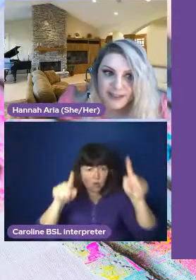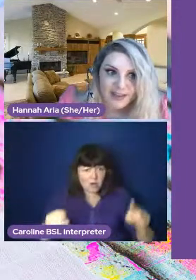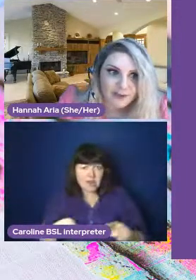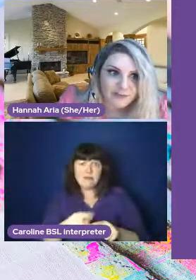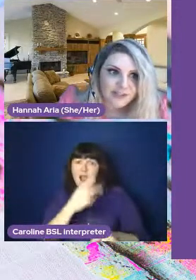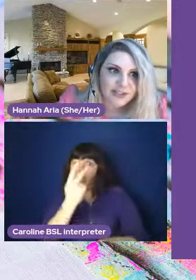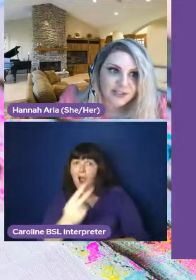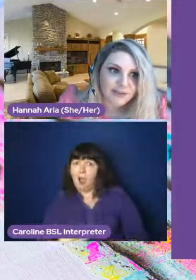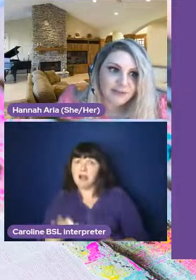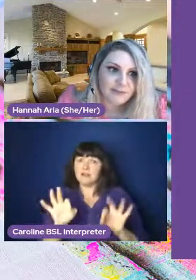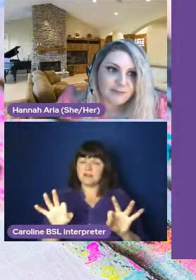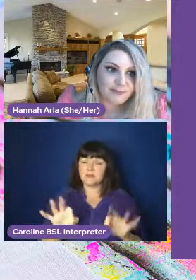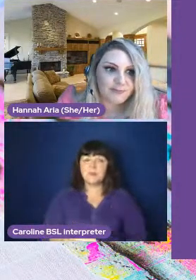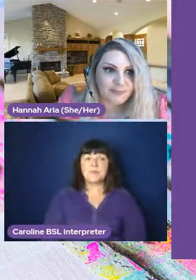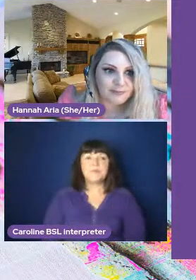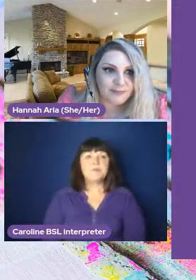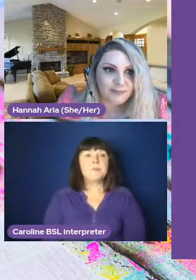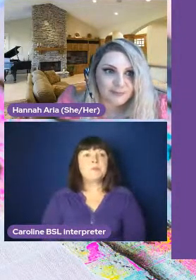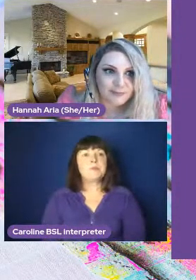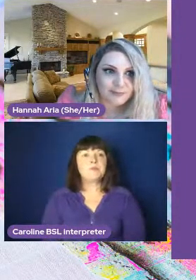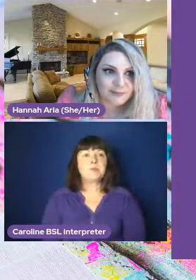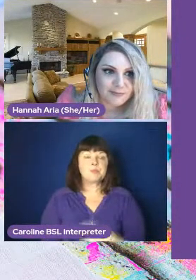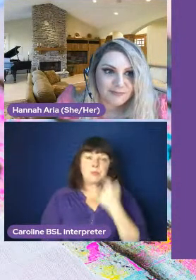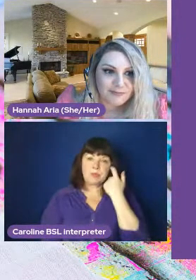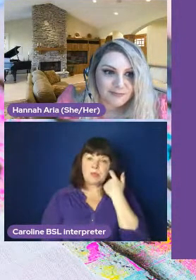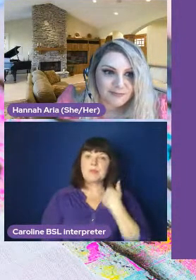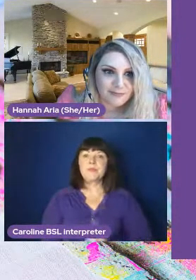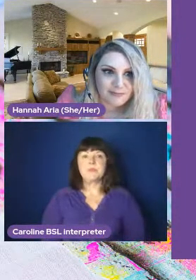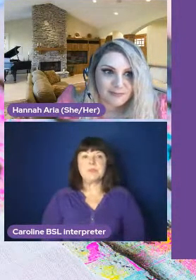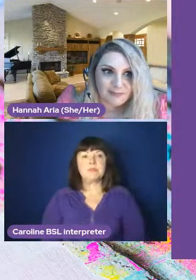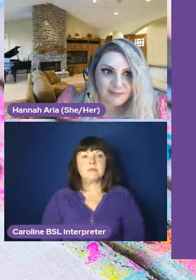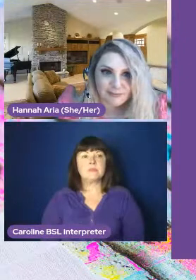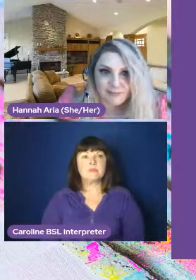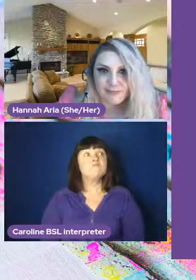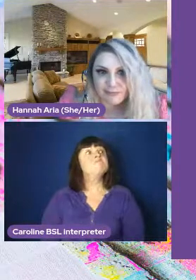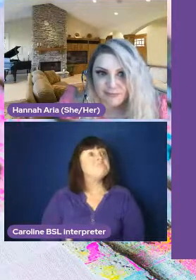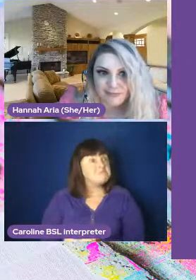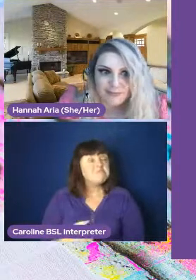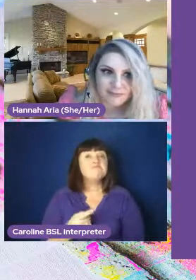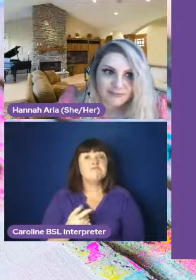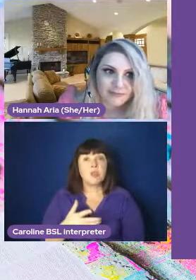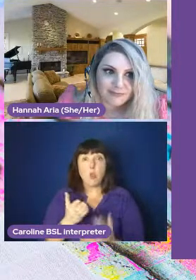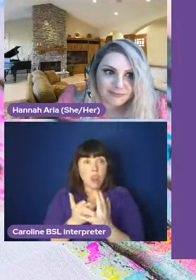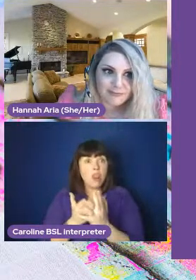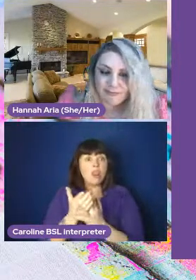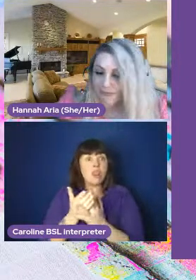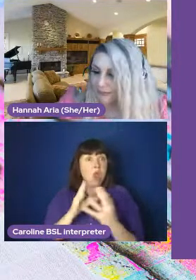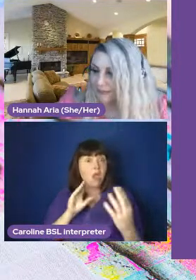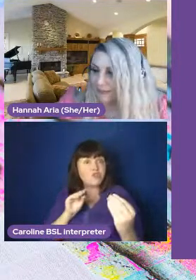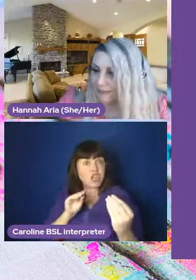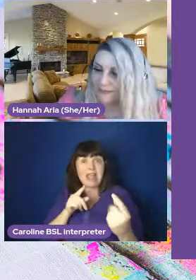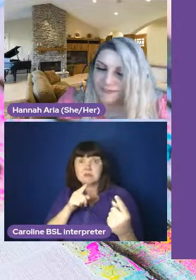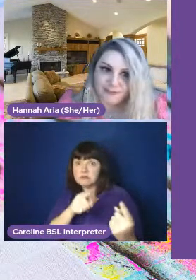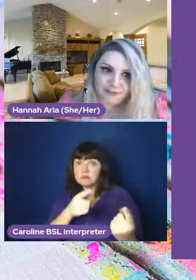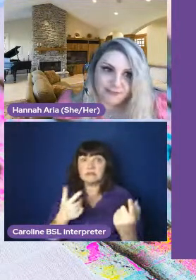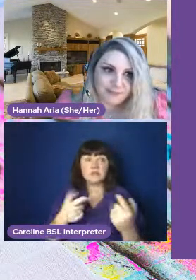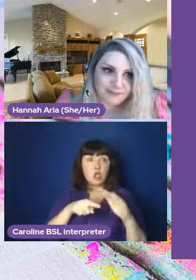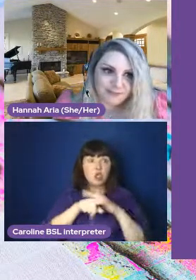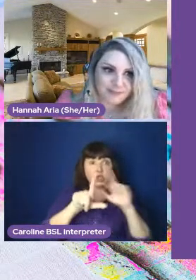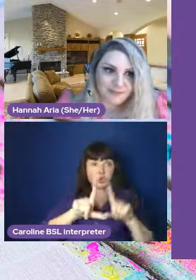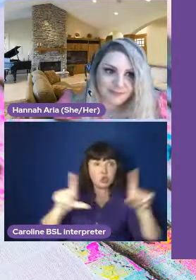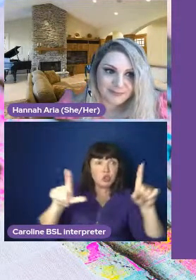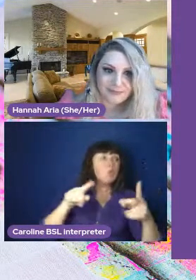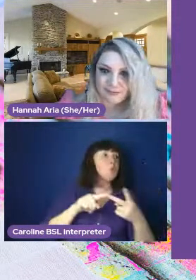of get a conversation. Hi, Anna. We've had lots of people in the live chat on Facebook and YouTube. Hi, Tess.